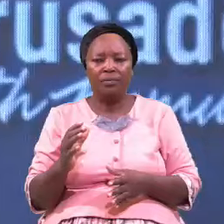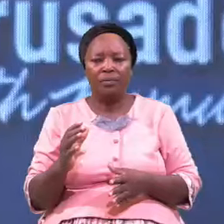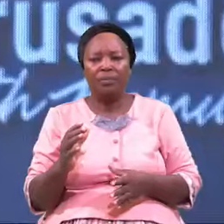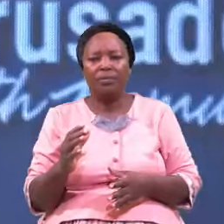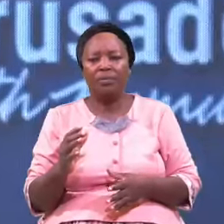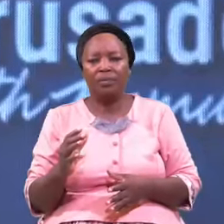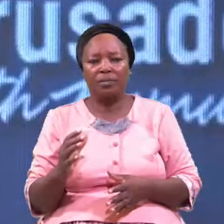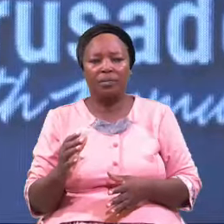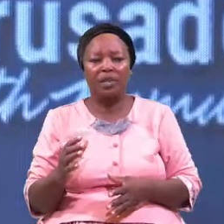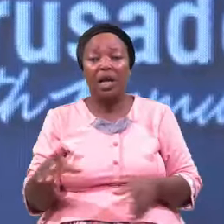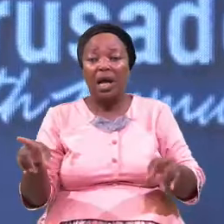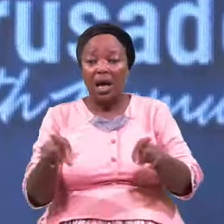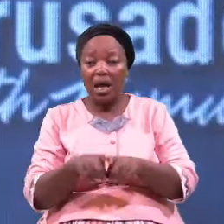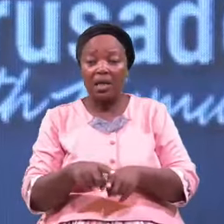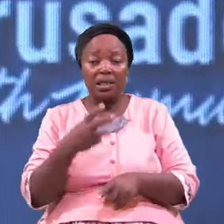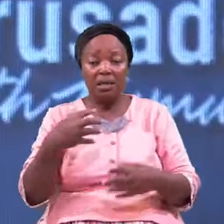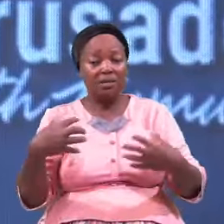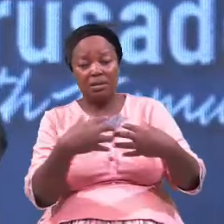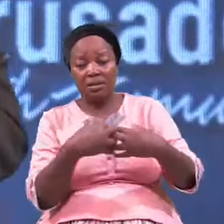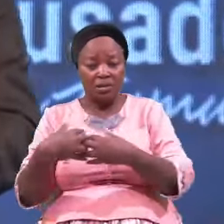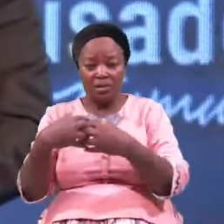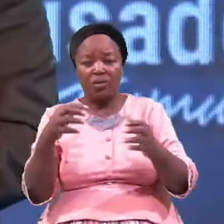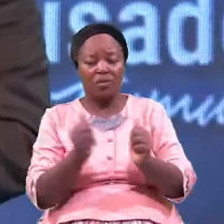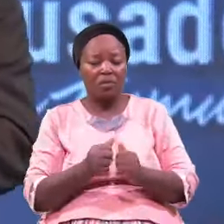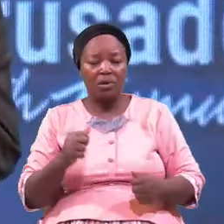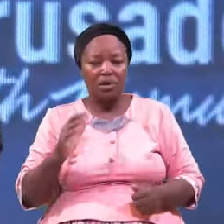As He Result With Him